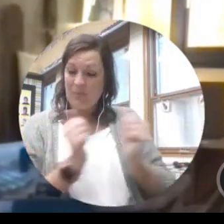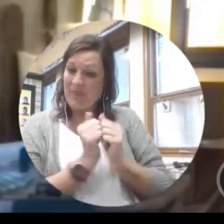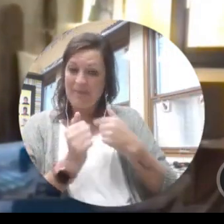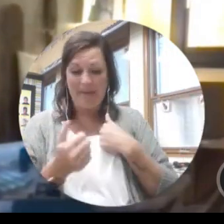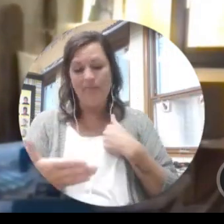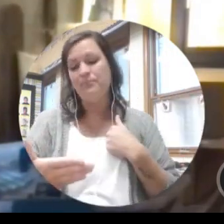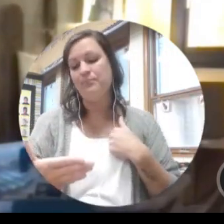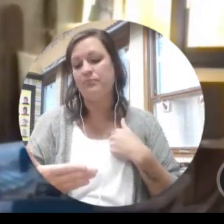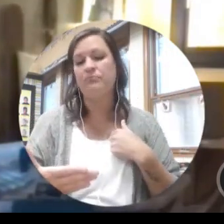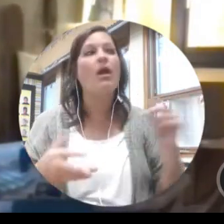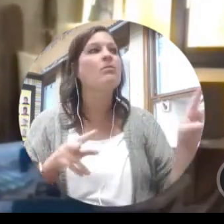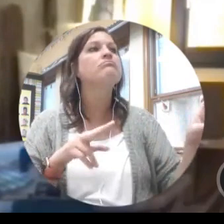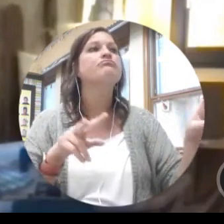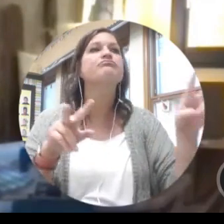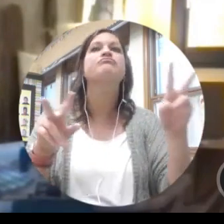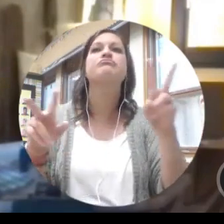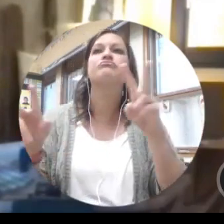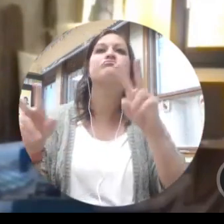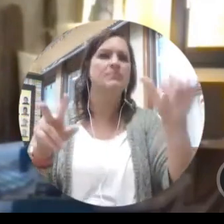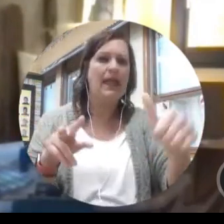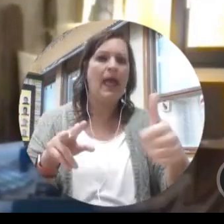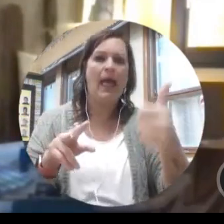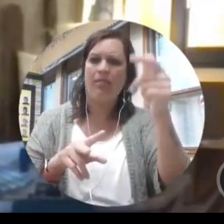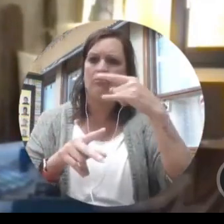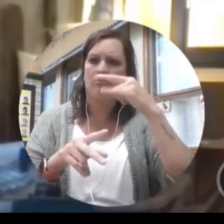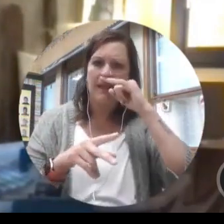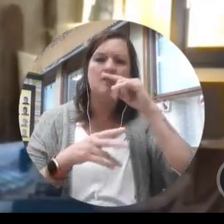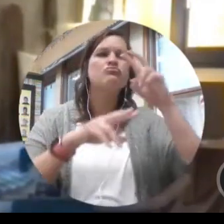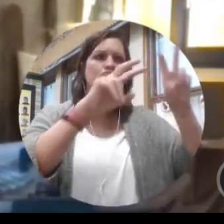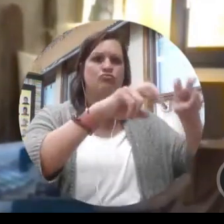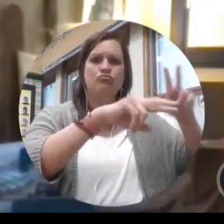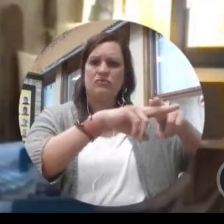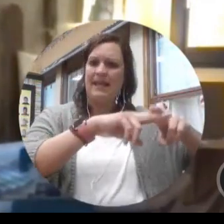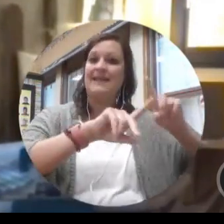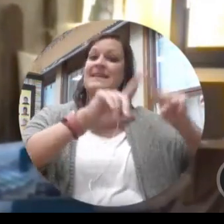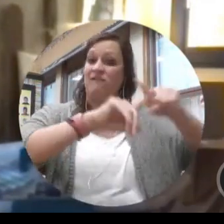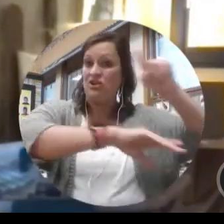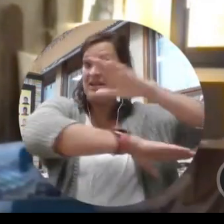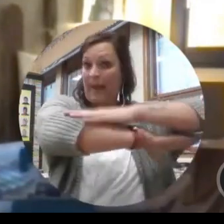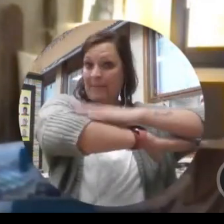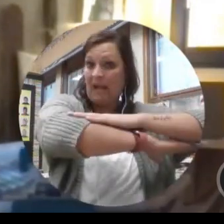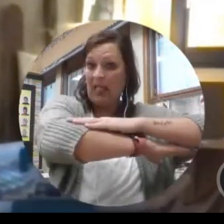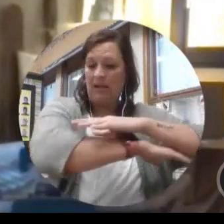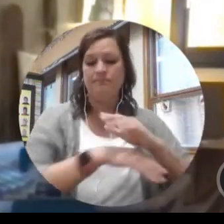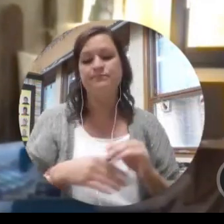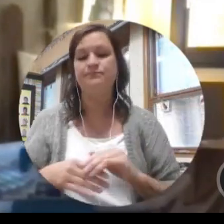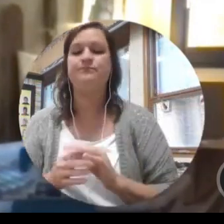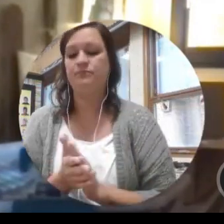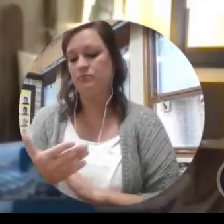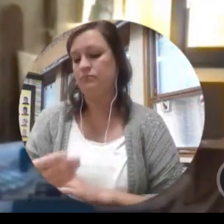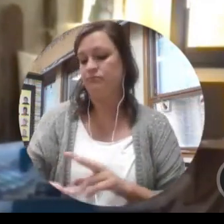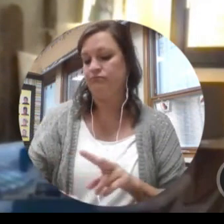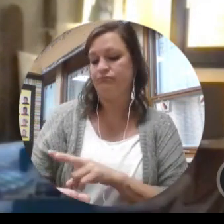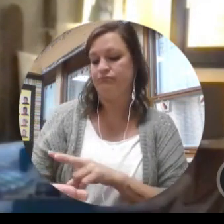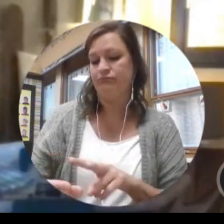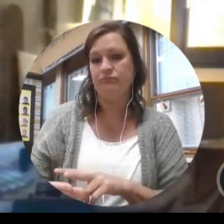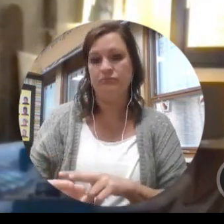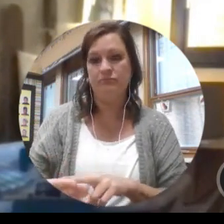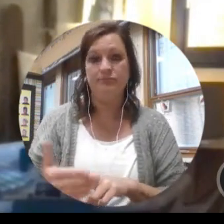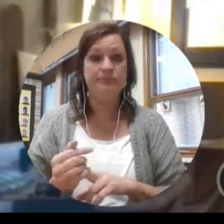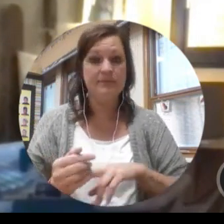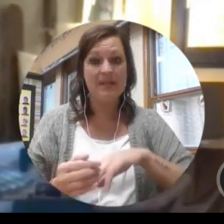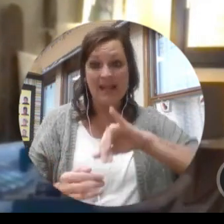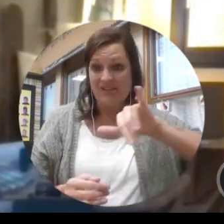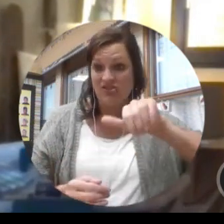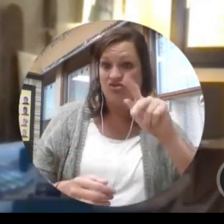kid were smiling and laughing at him. Jack opened the Encyclopedia of Animals and showed me the table of contents. Chapter 12